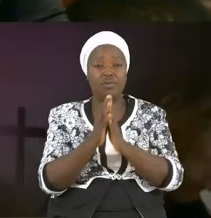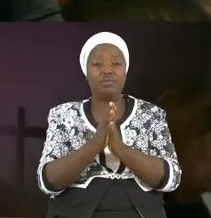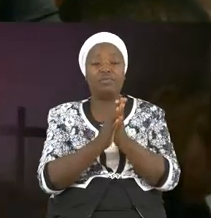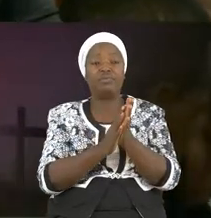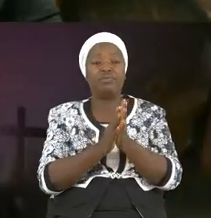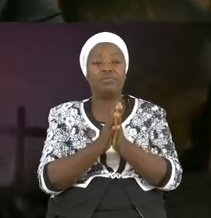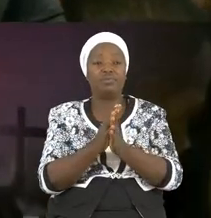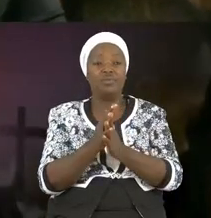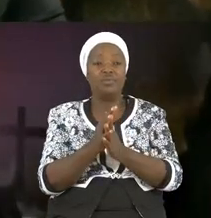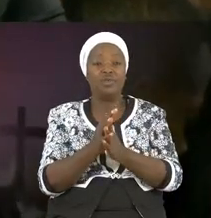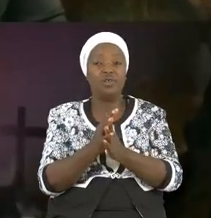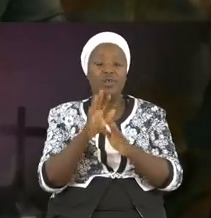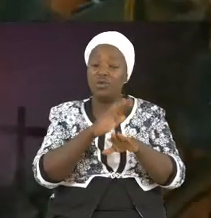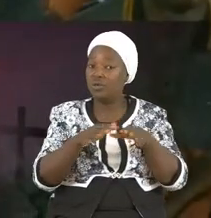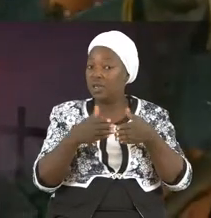left out.